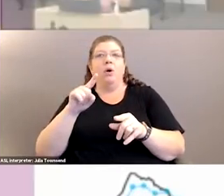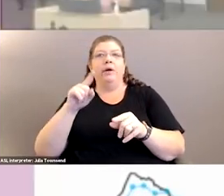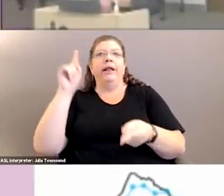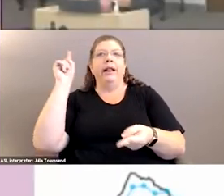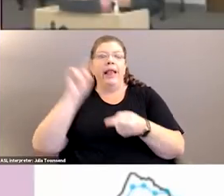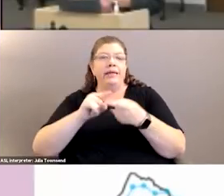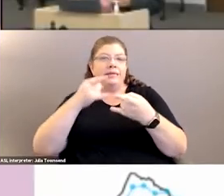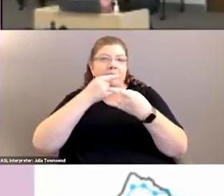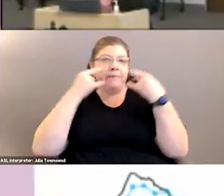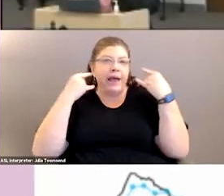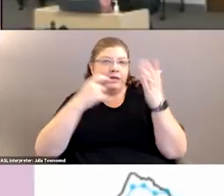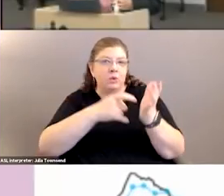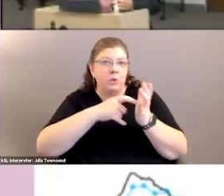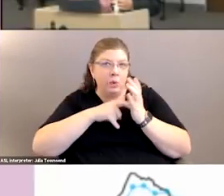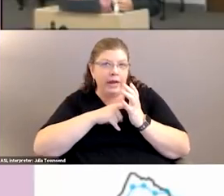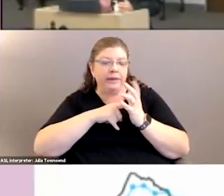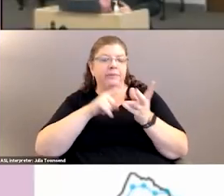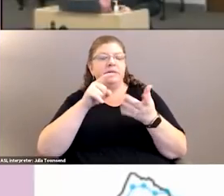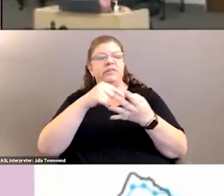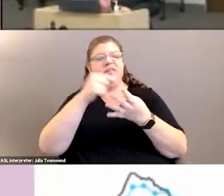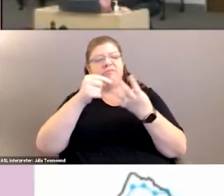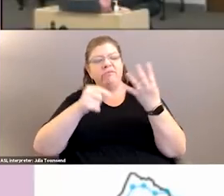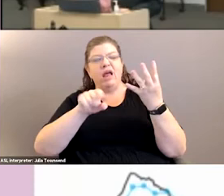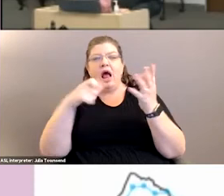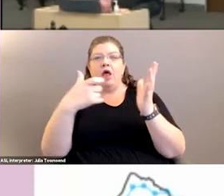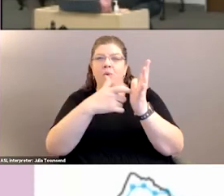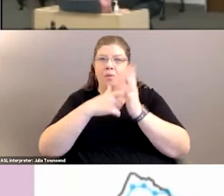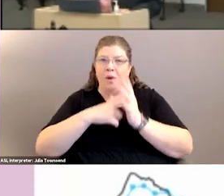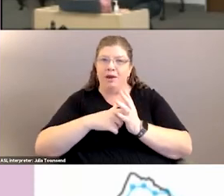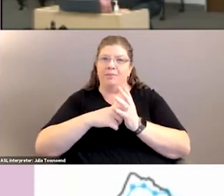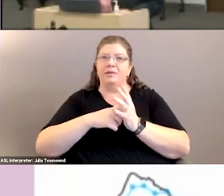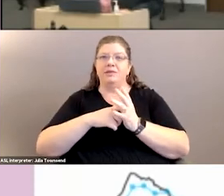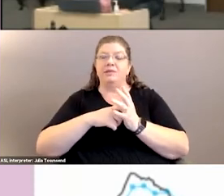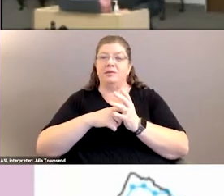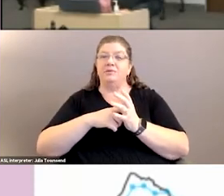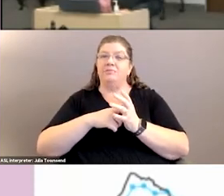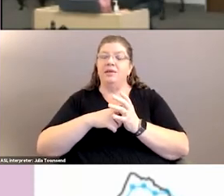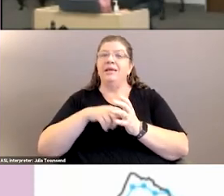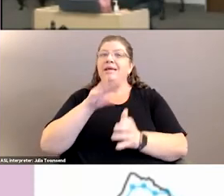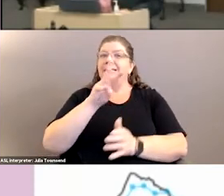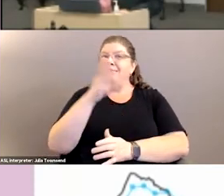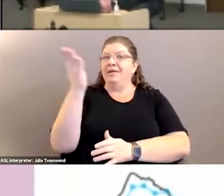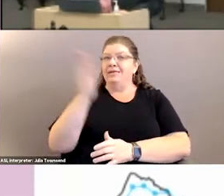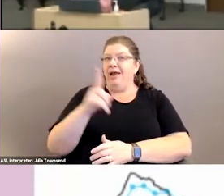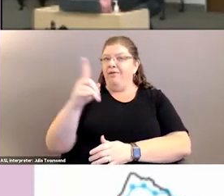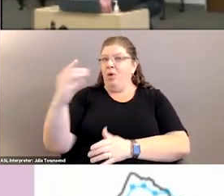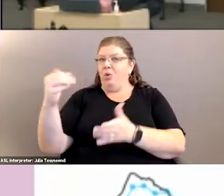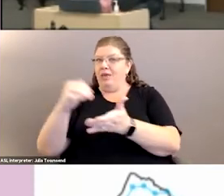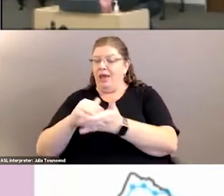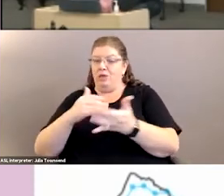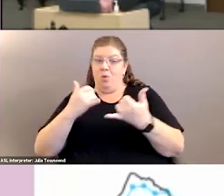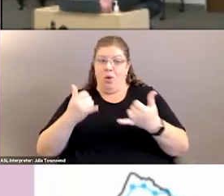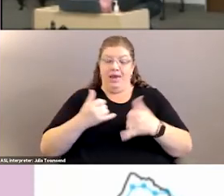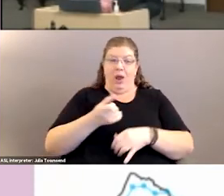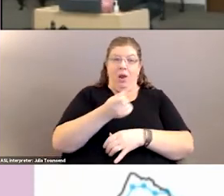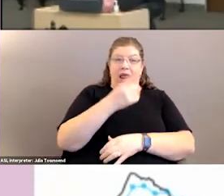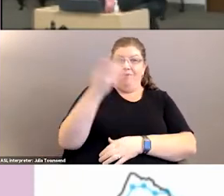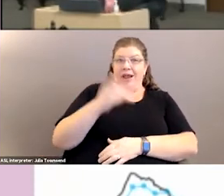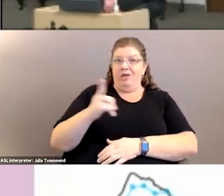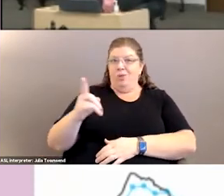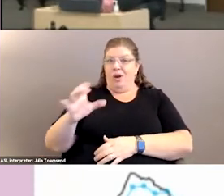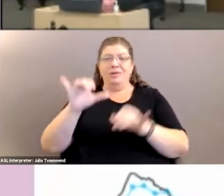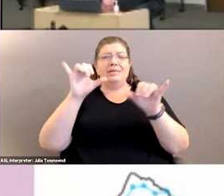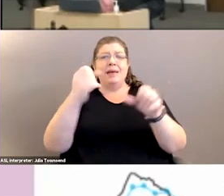requirements and other requirements and so just as we were watching these case rates last year as we